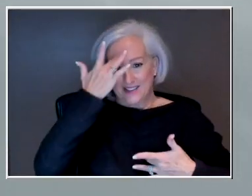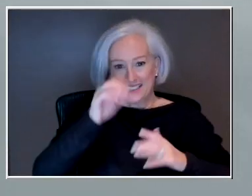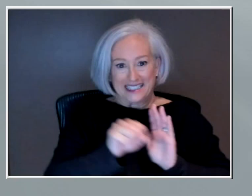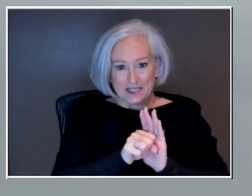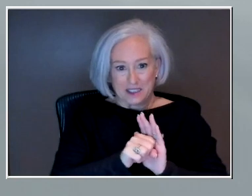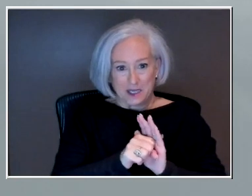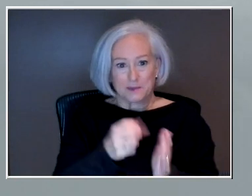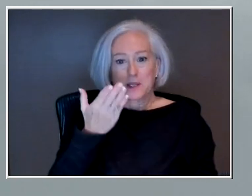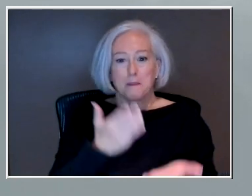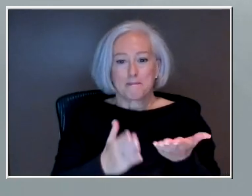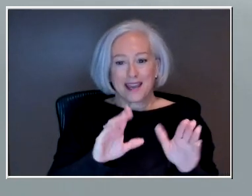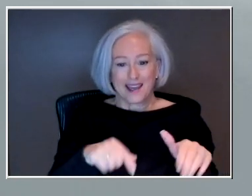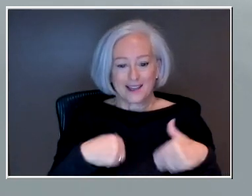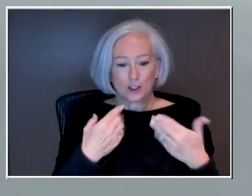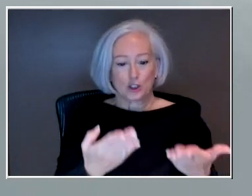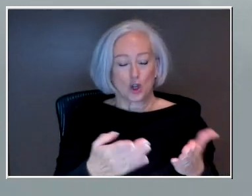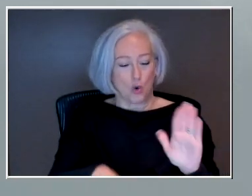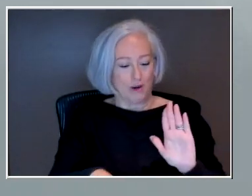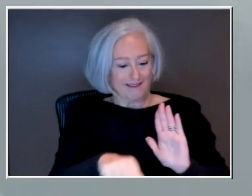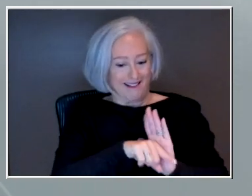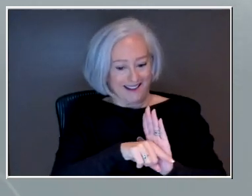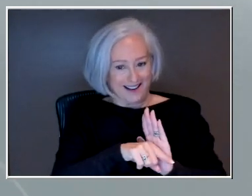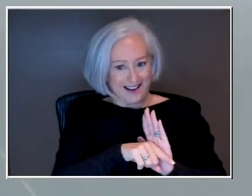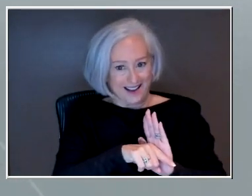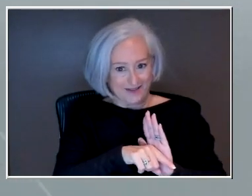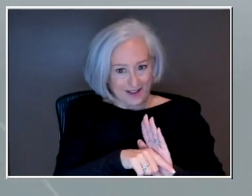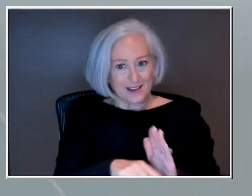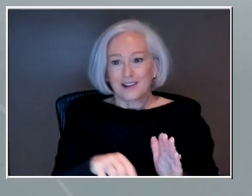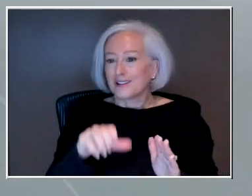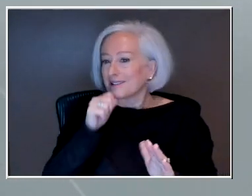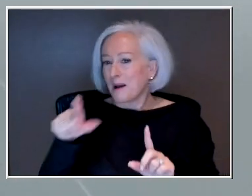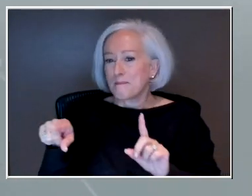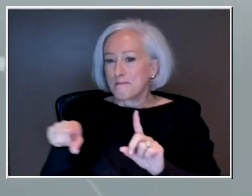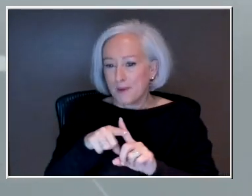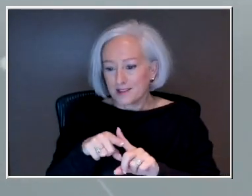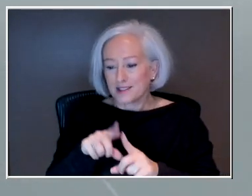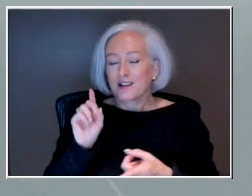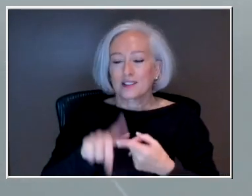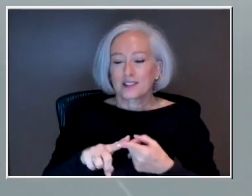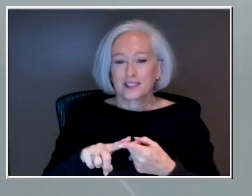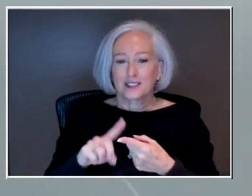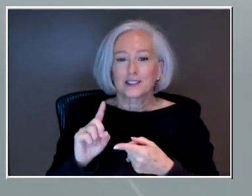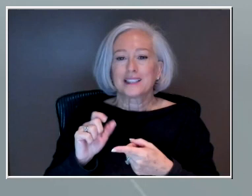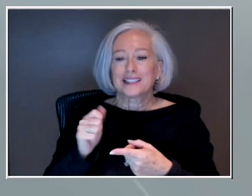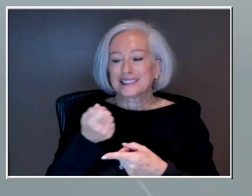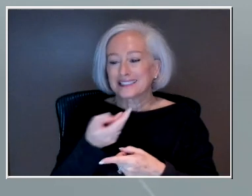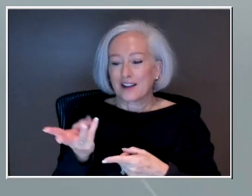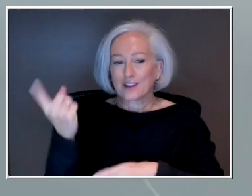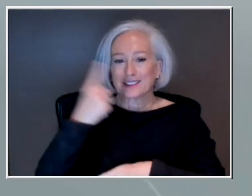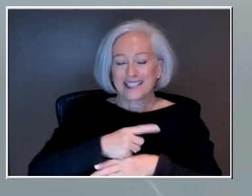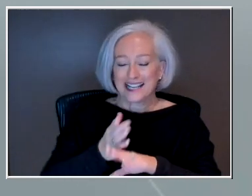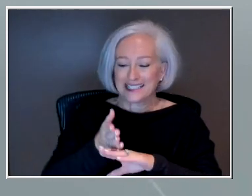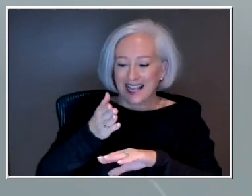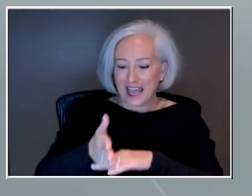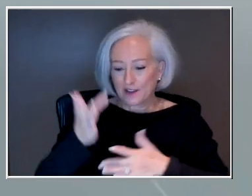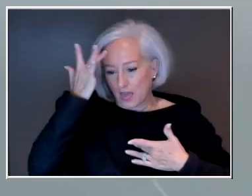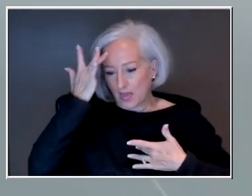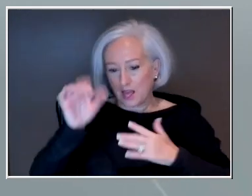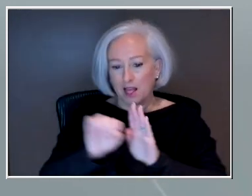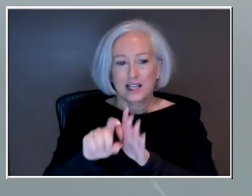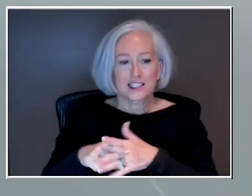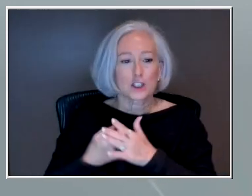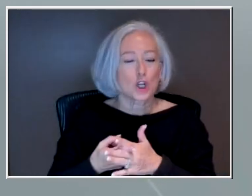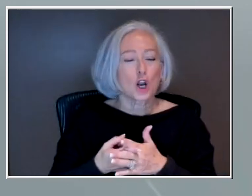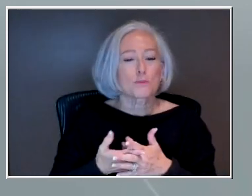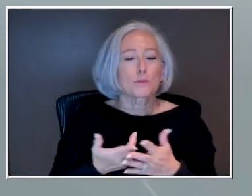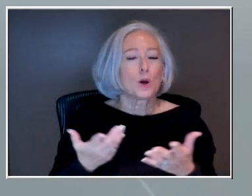positive, and that PCR test might not show positive until several days after symptoms start. So what do you make of that, and how is that different from